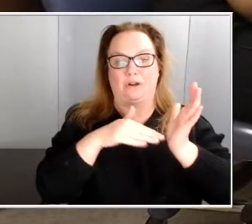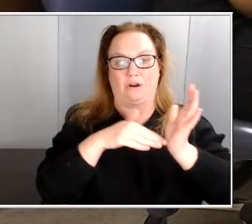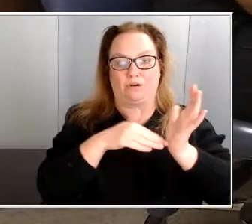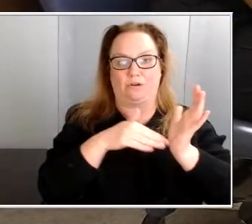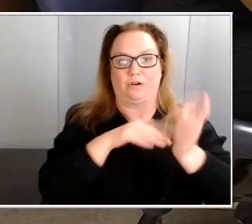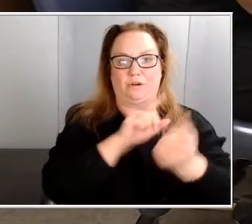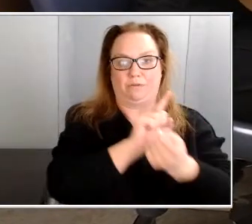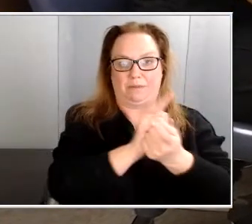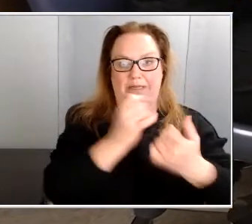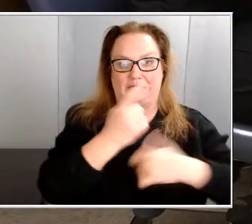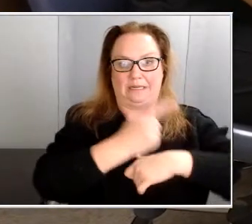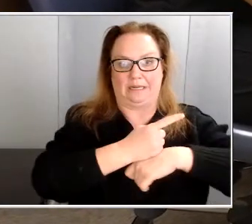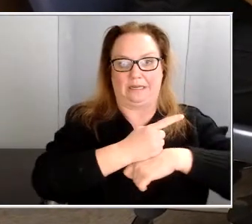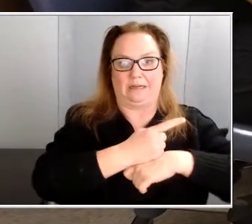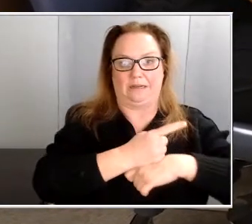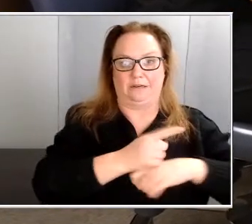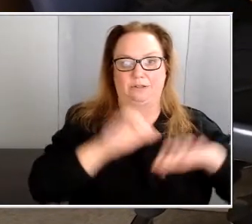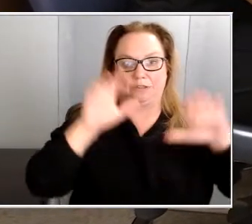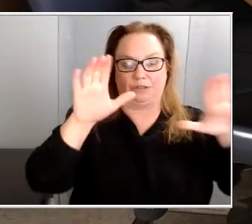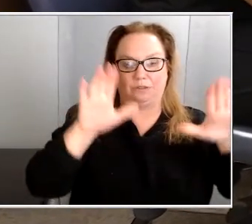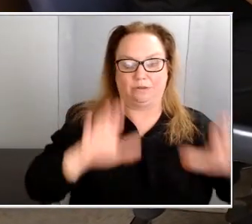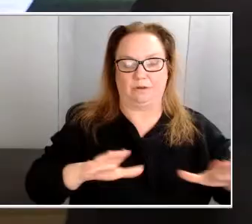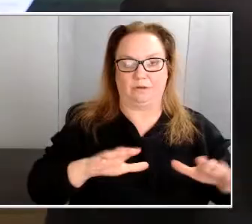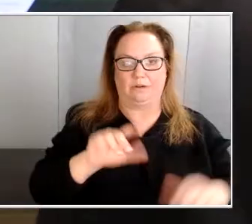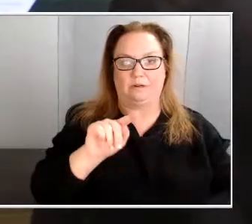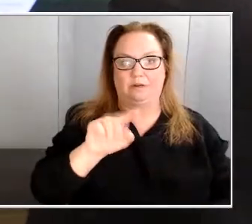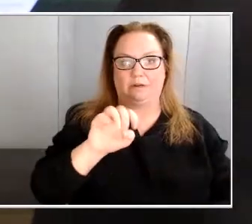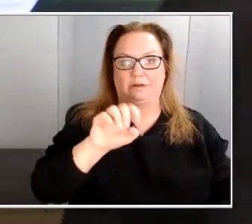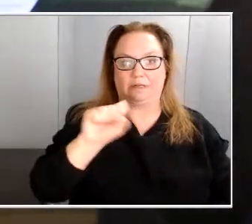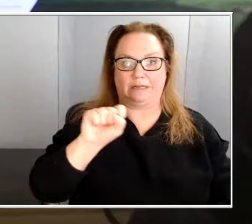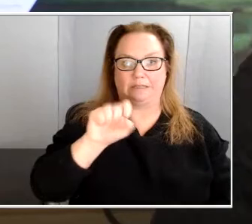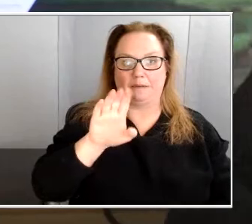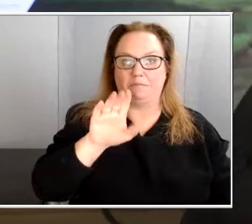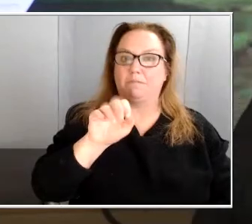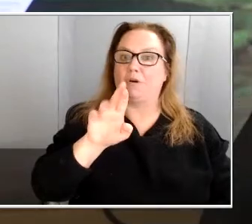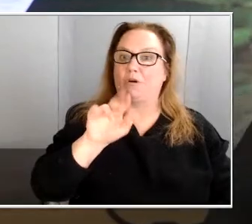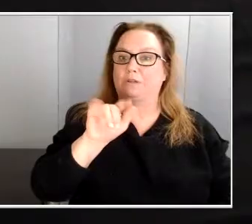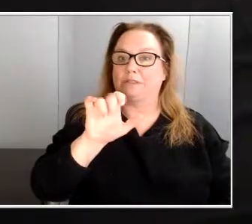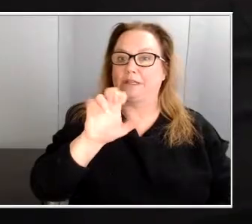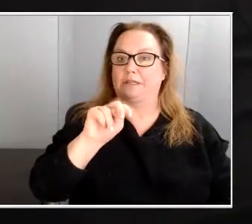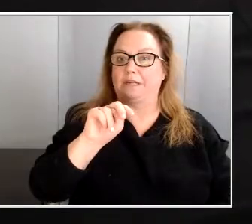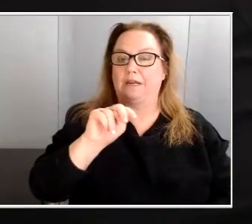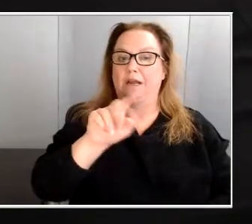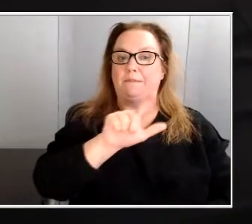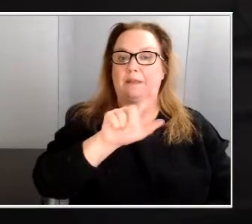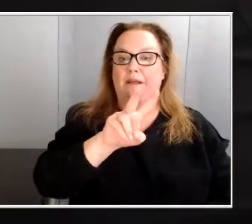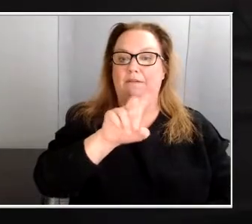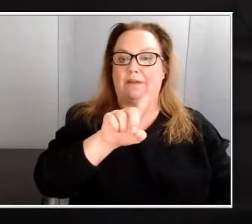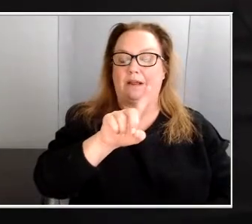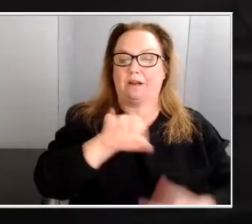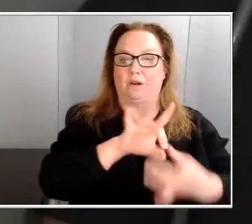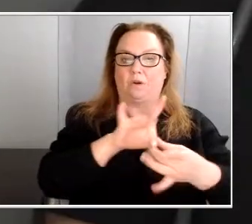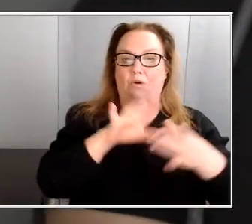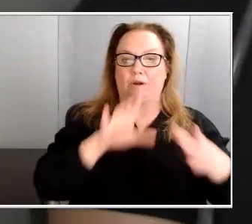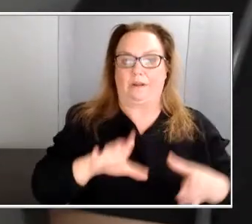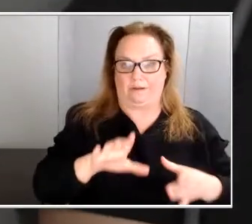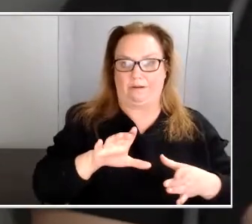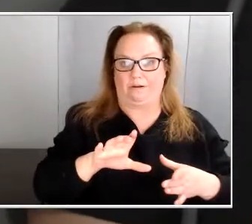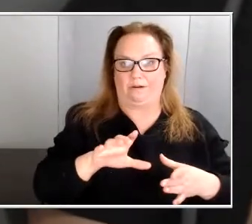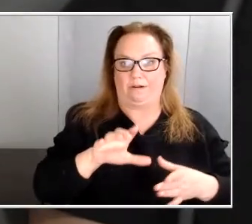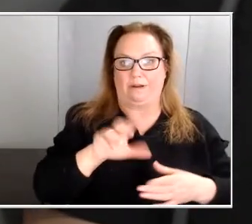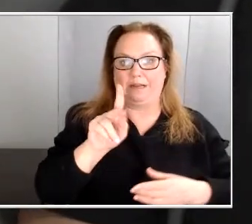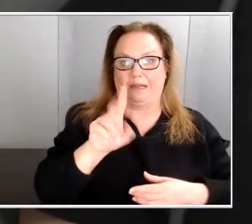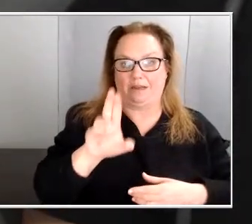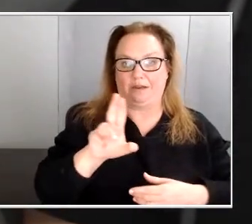today, yes, she's super great. My name is Tess Rosbarski, and I am an LVAD coordinator at the University of Kansas Health System. You met